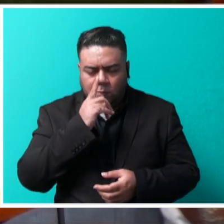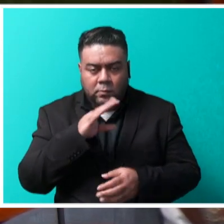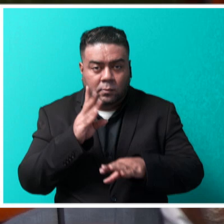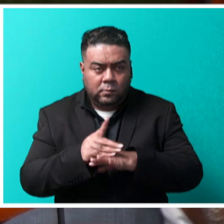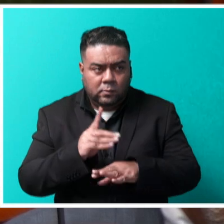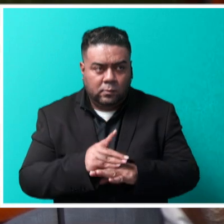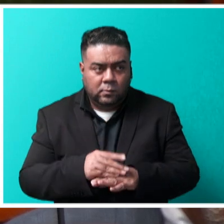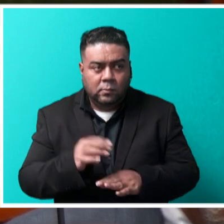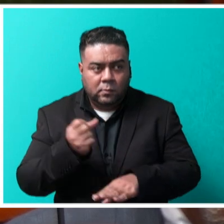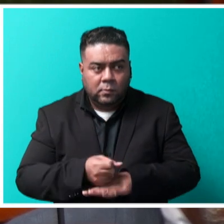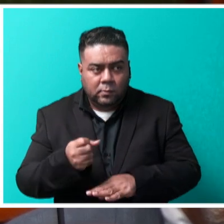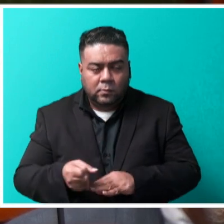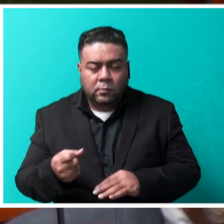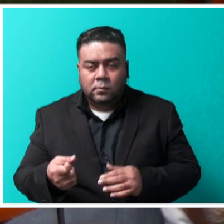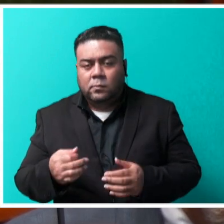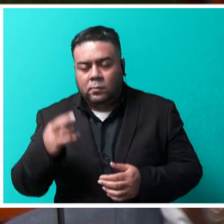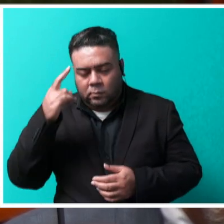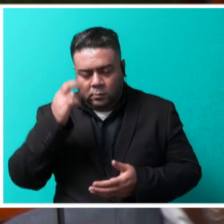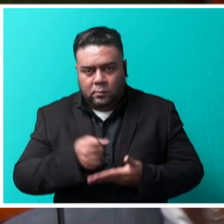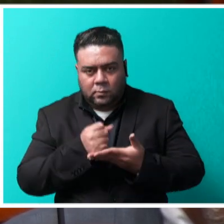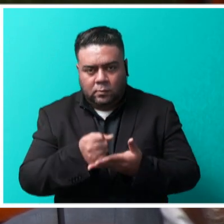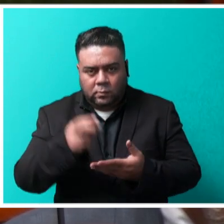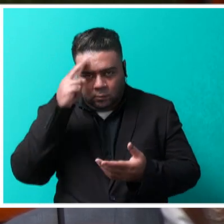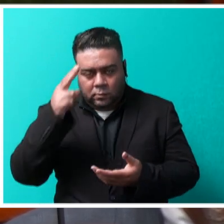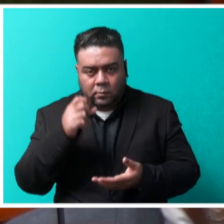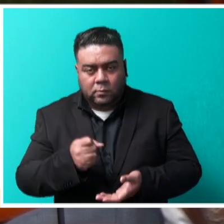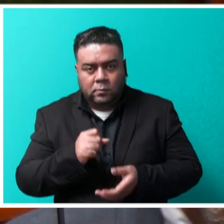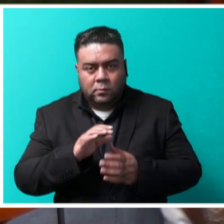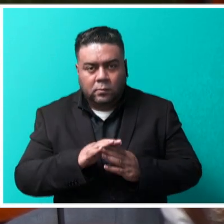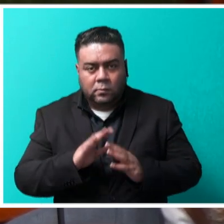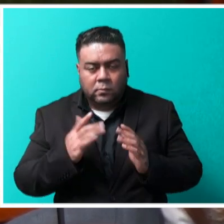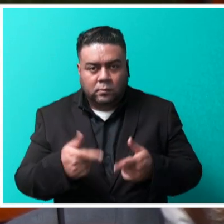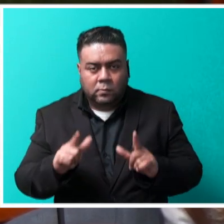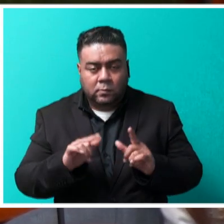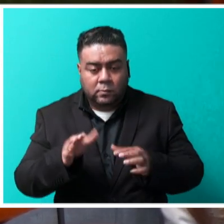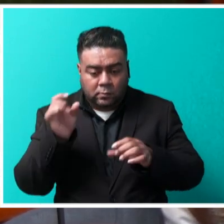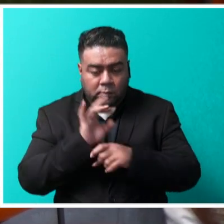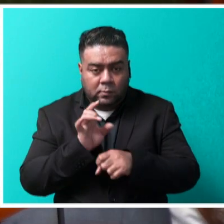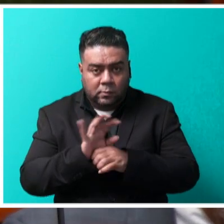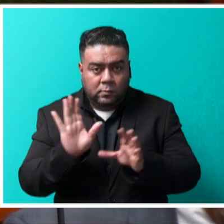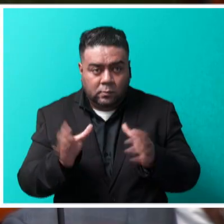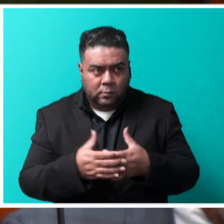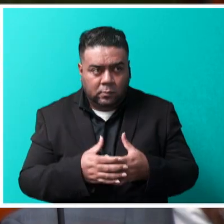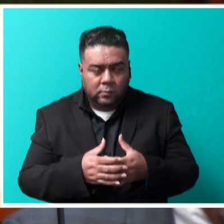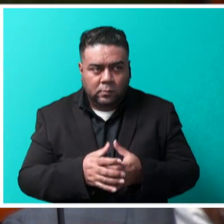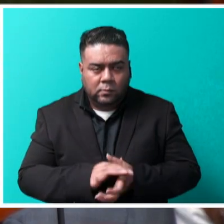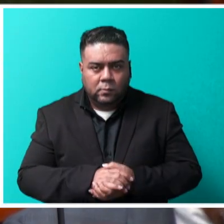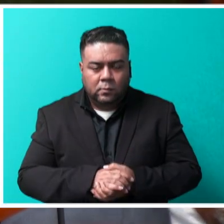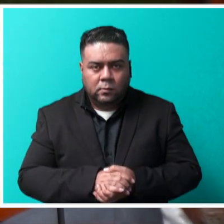need, government supported the National Council of Persons with Disabilities revive its advisory committees as well as its district